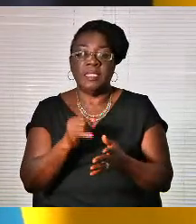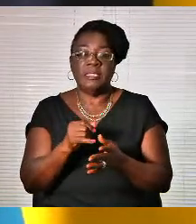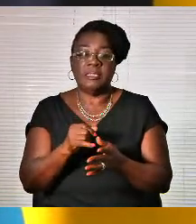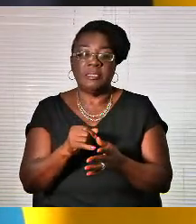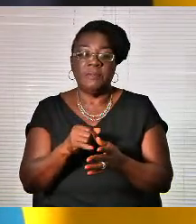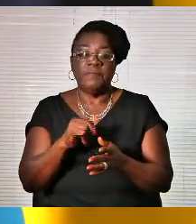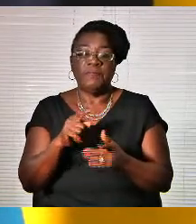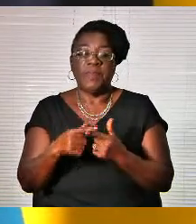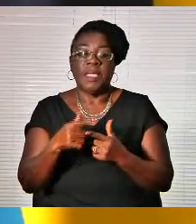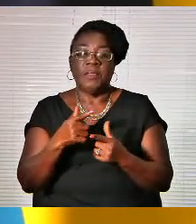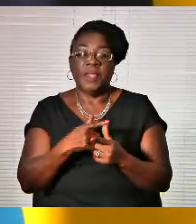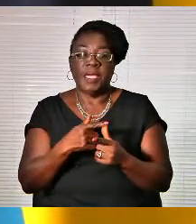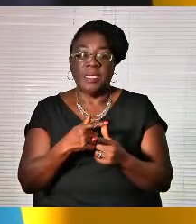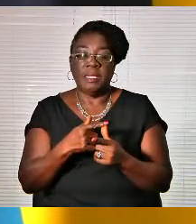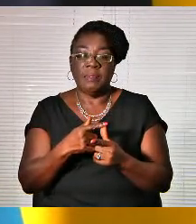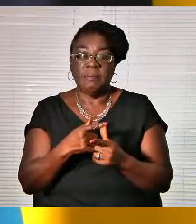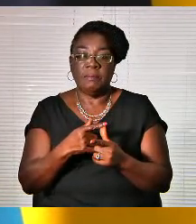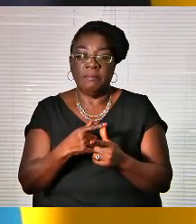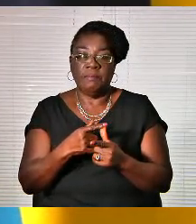the